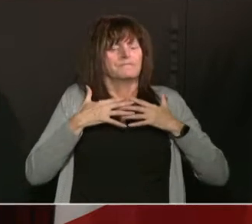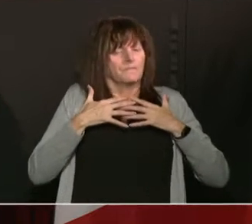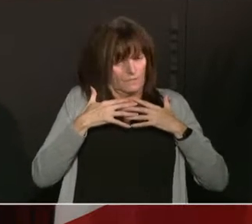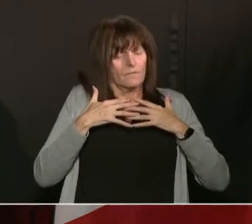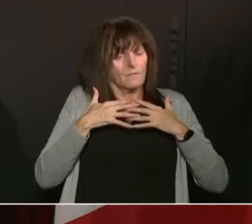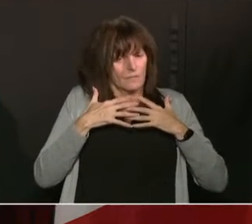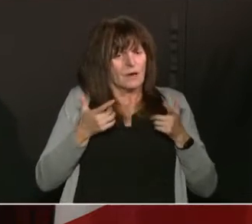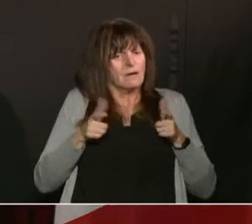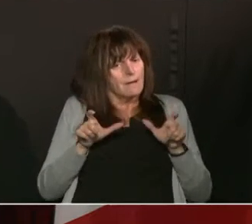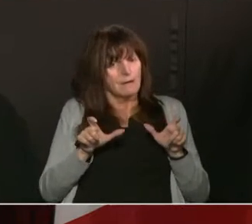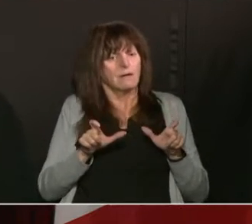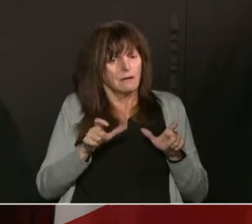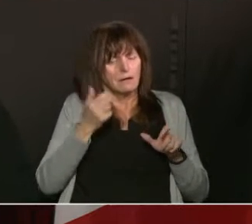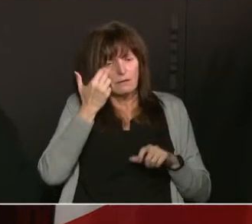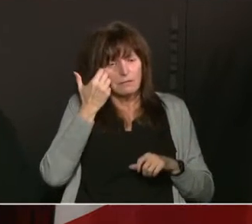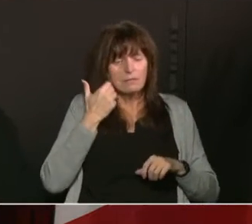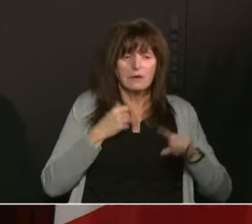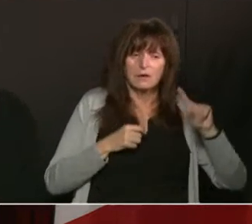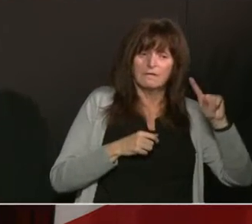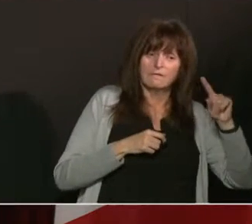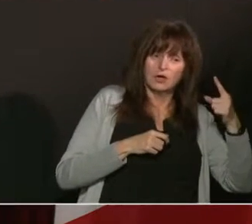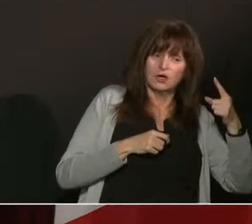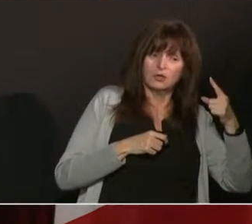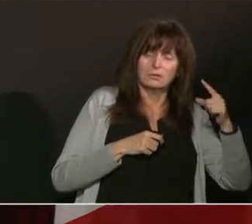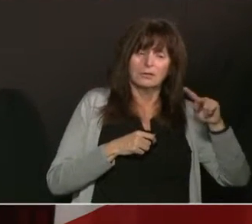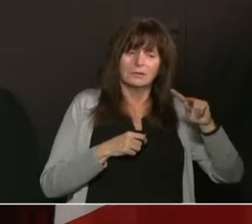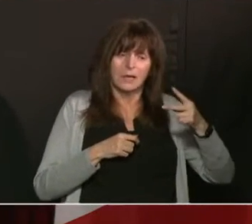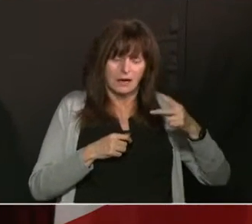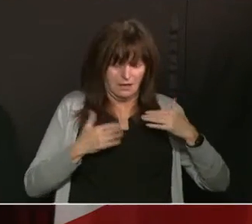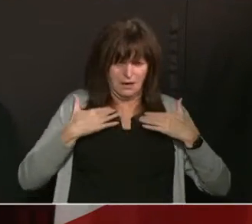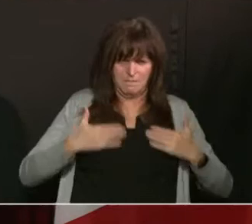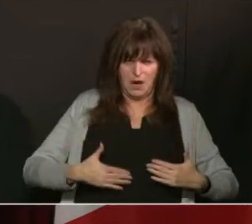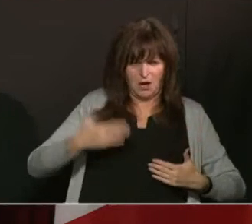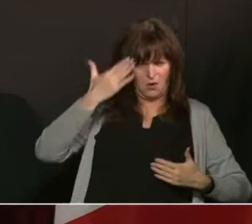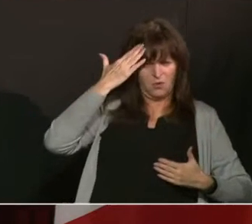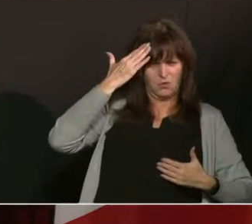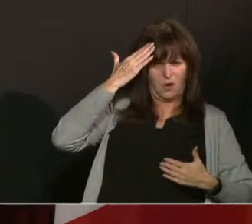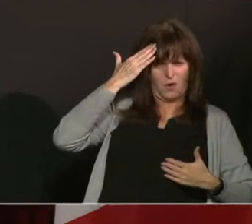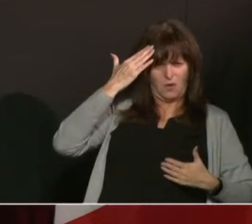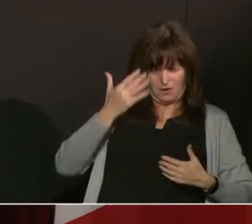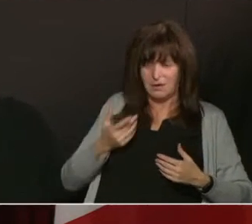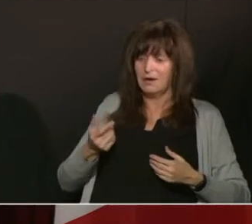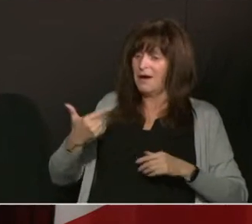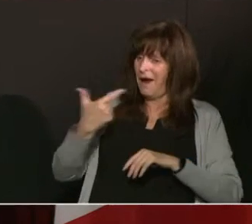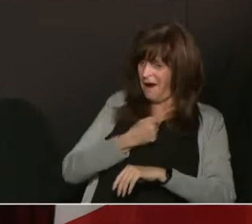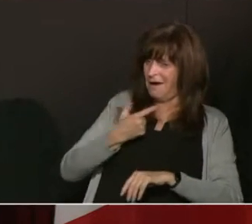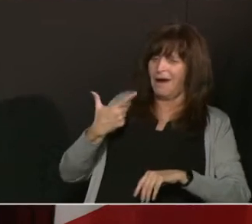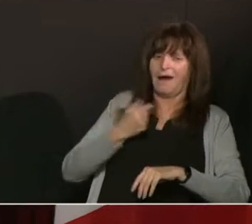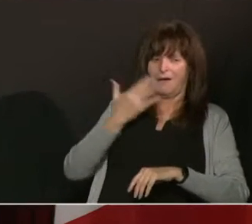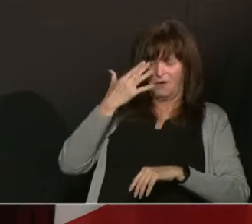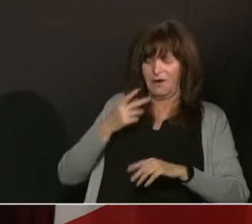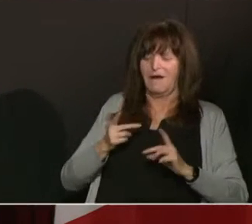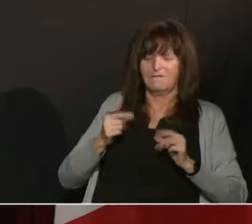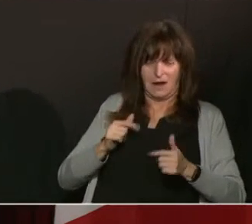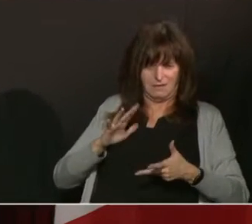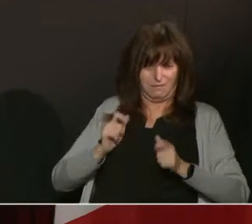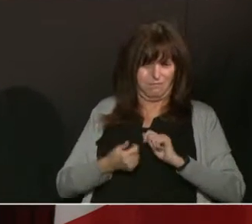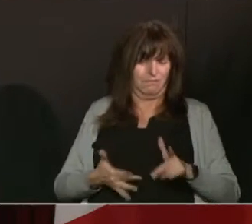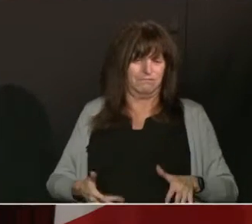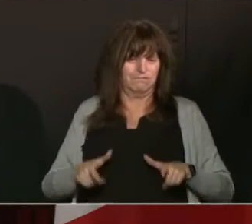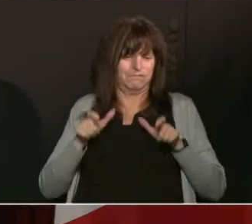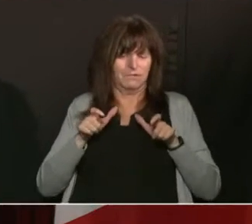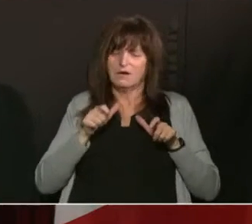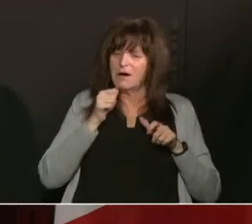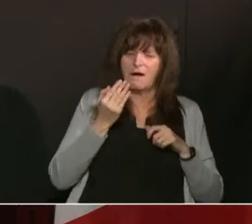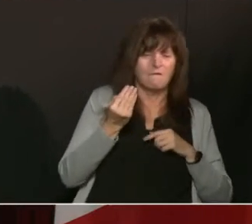COVID. So it's within 5 to 7 days. You don't have to wait the 10 to 14 like we stated in the